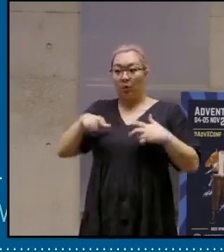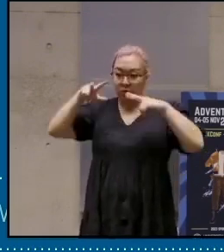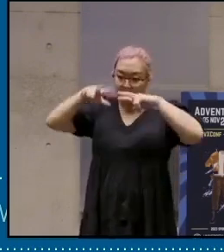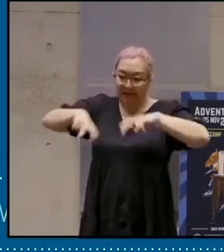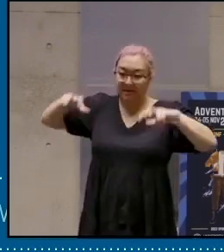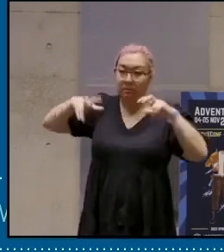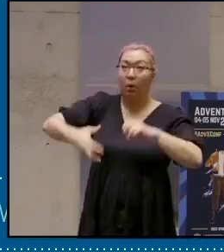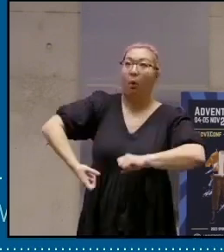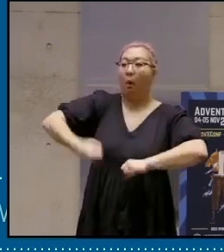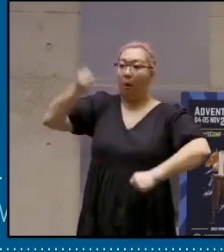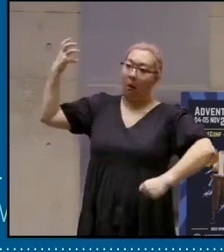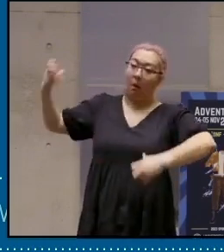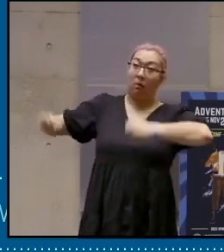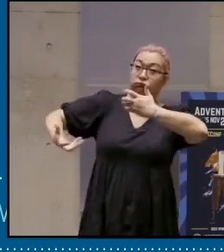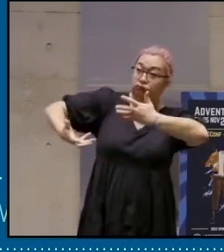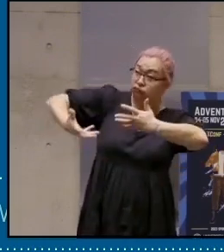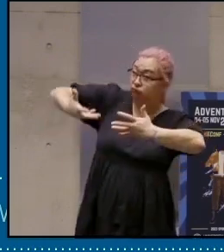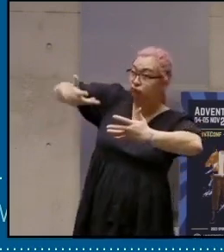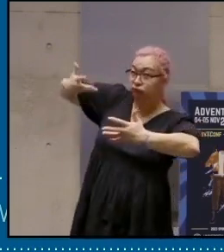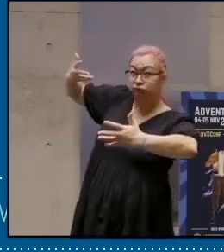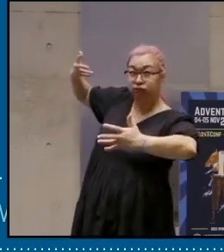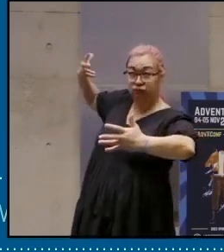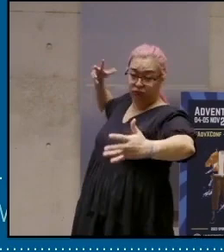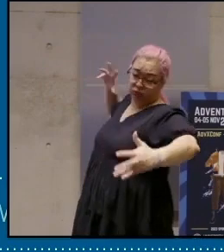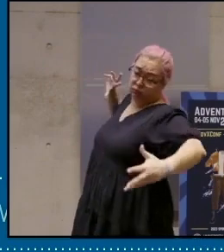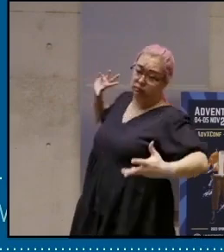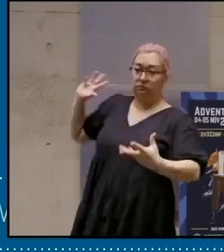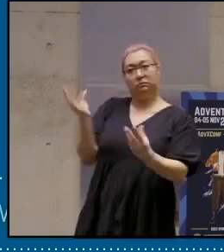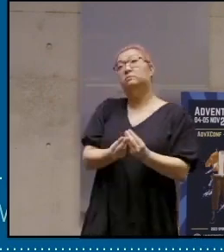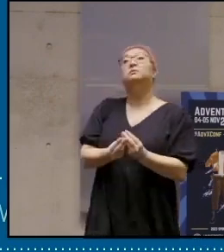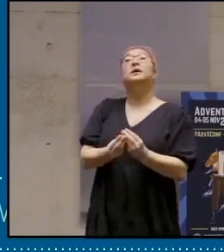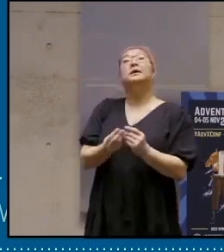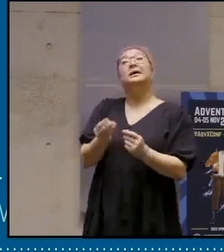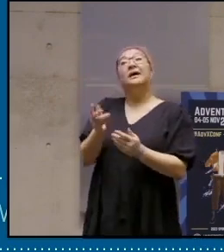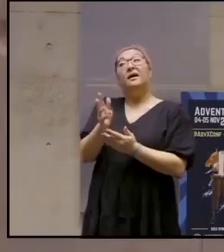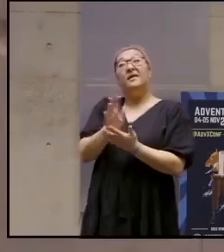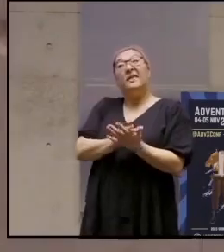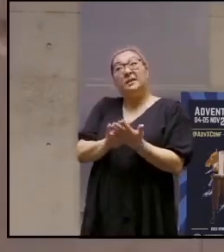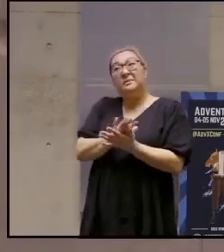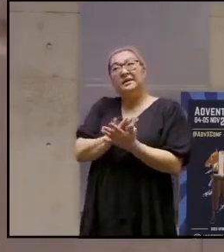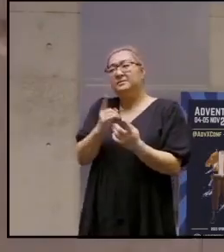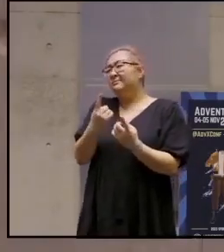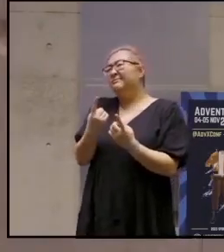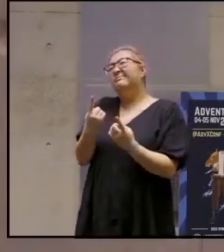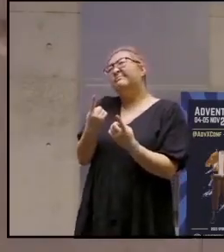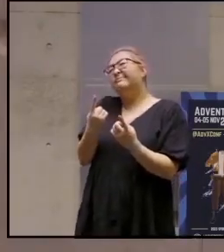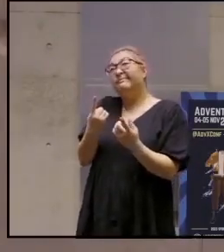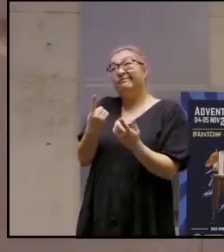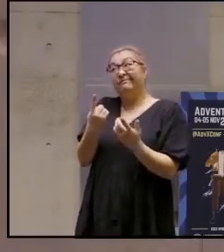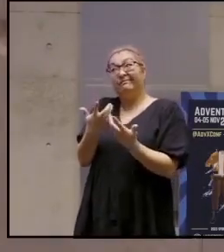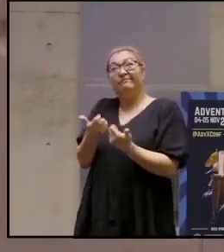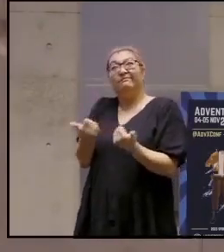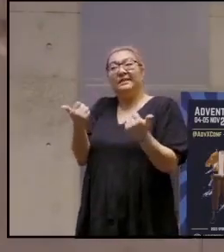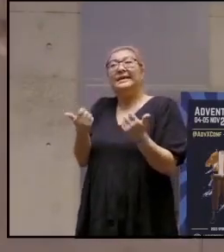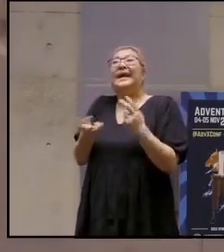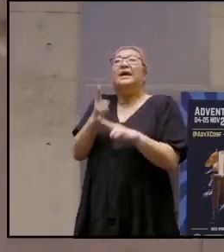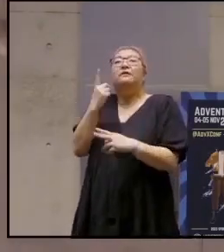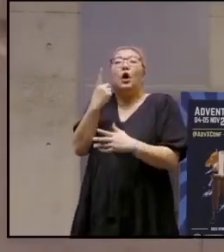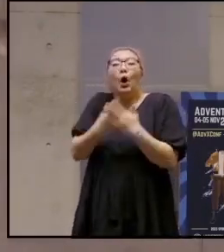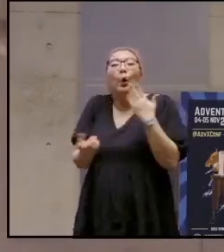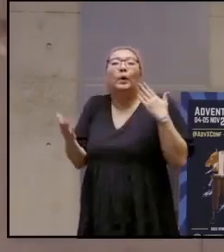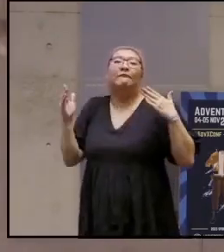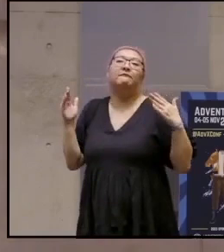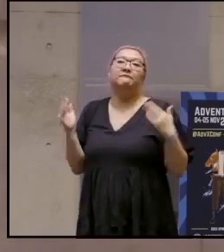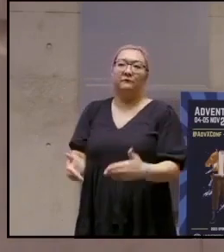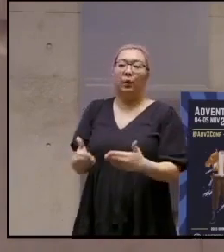and weirder and more wonderful than the ones that we happen to be most familiar with, then one of the best ways to draw on a wider